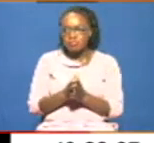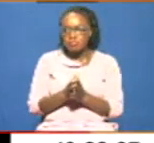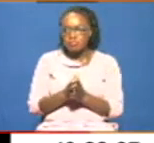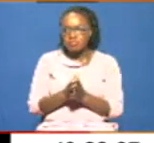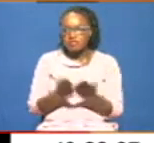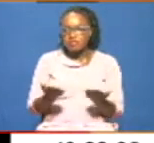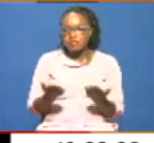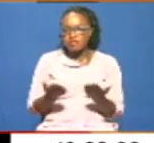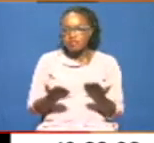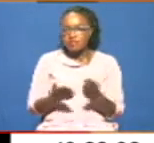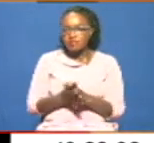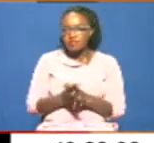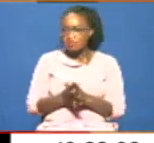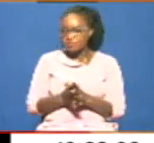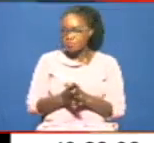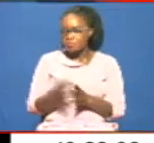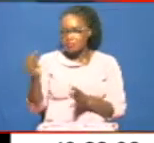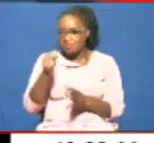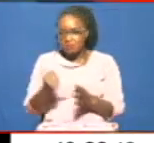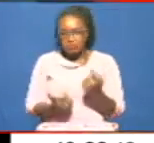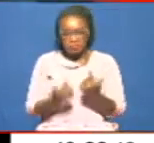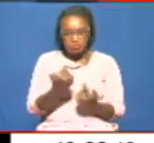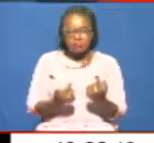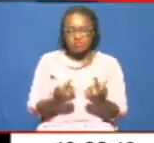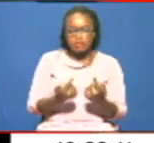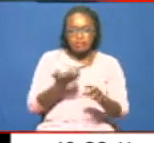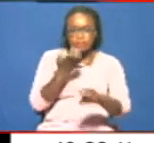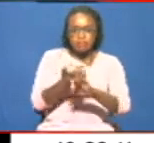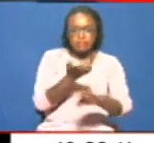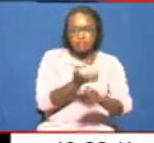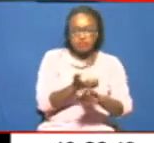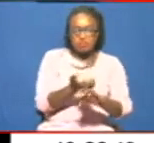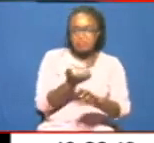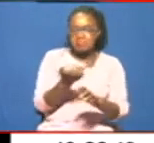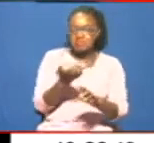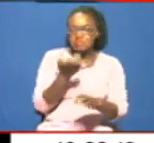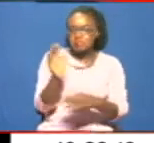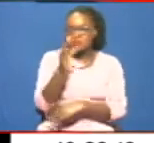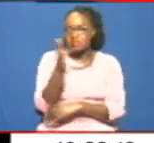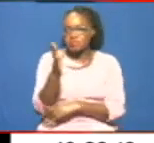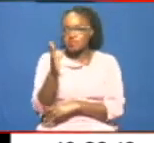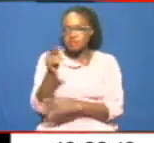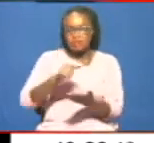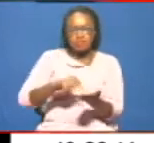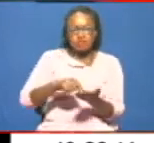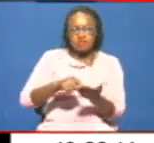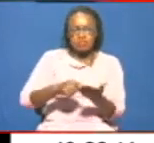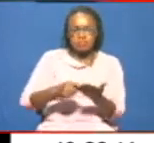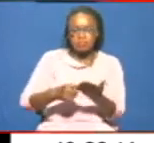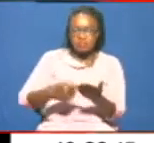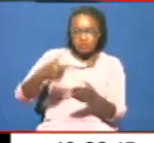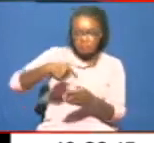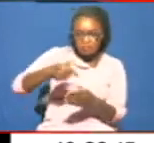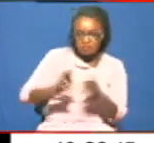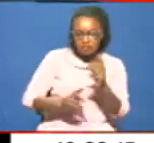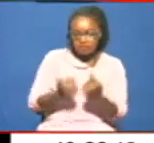cook stoves. All right. So as you've rightly put it, that there are no trees being planted for fuel use, mm-hmm. but the demand is there. You know, people